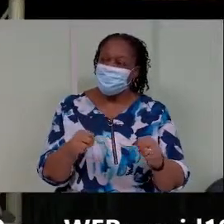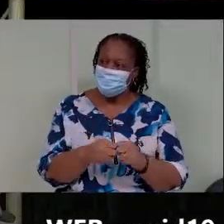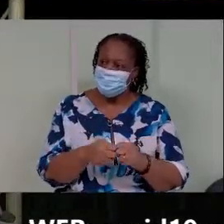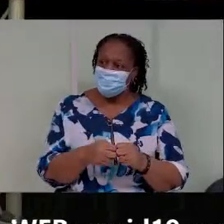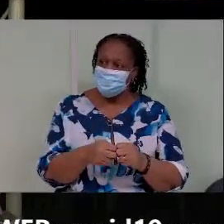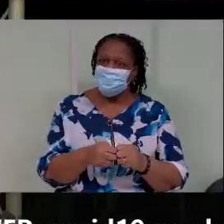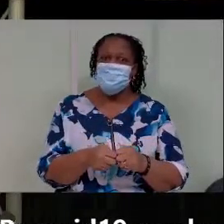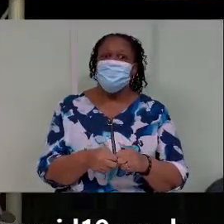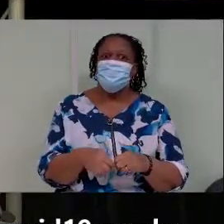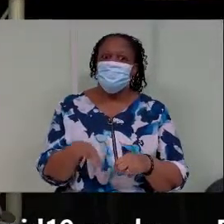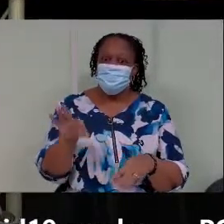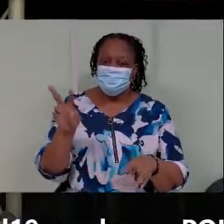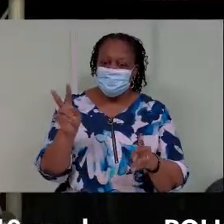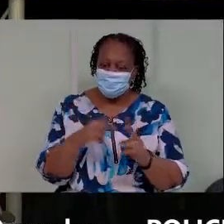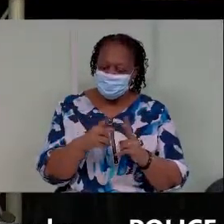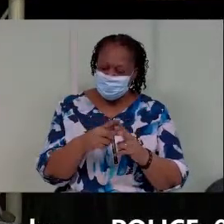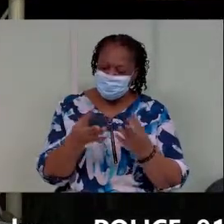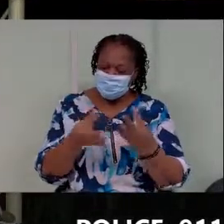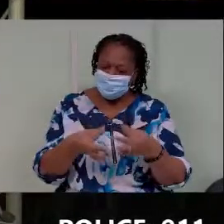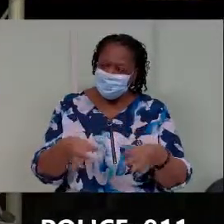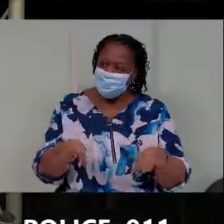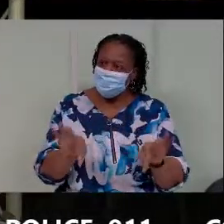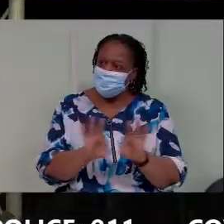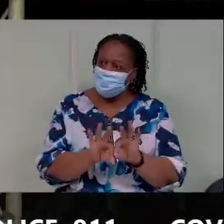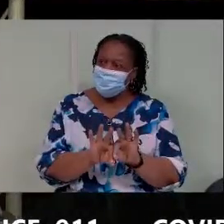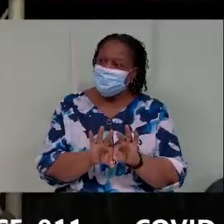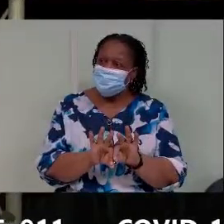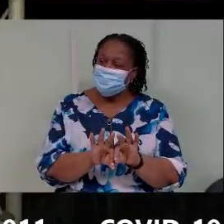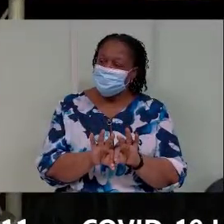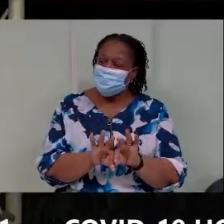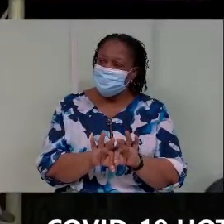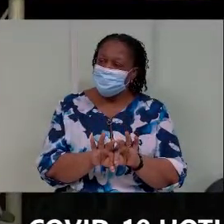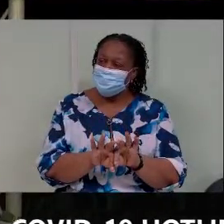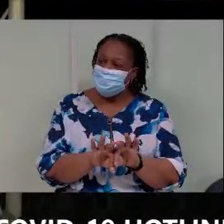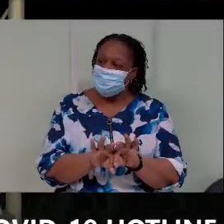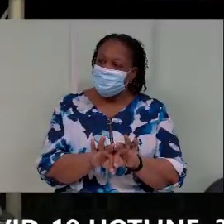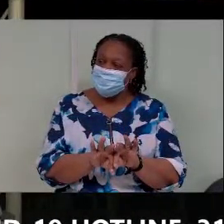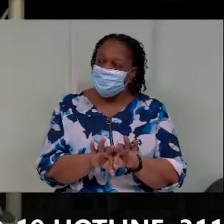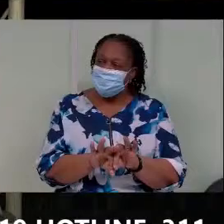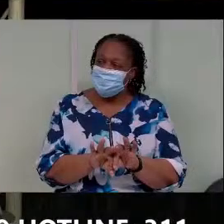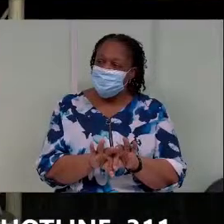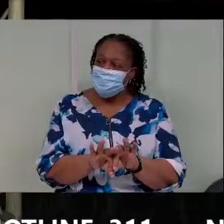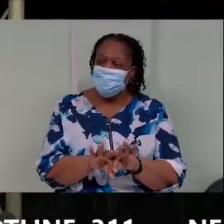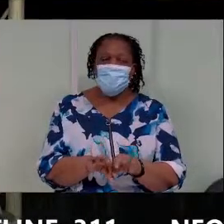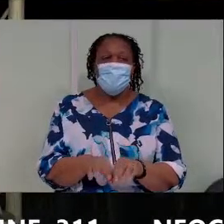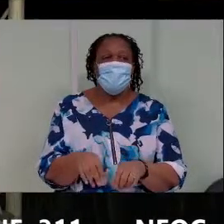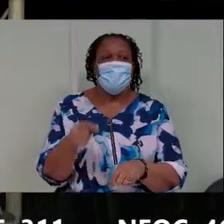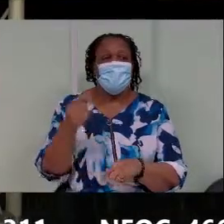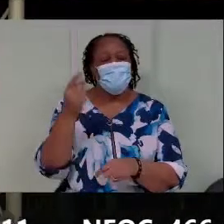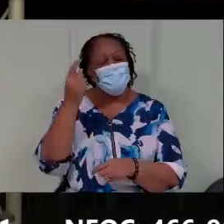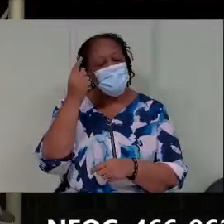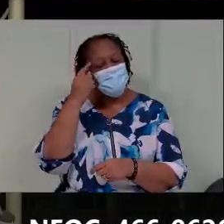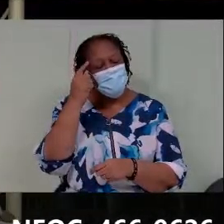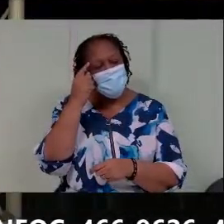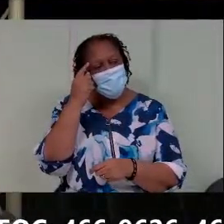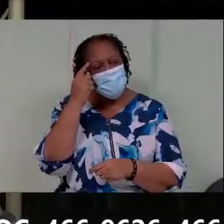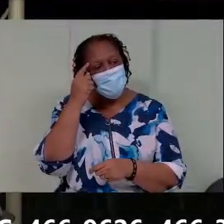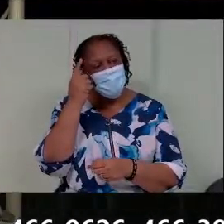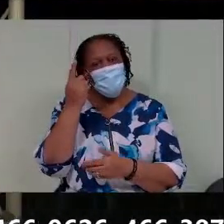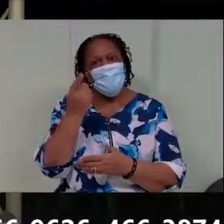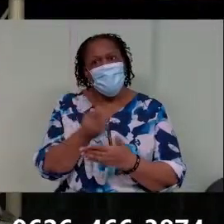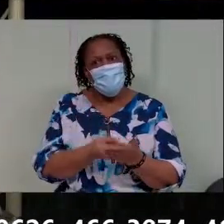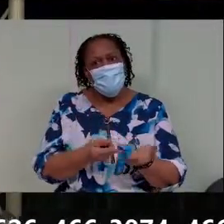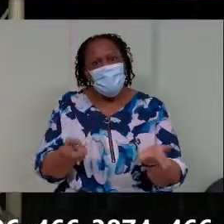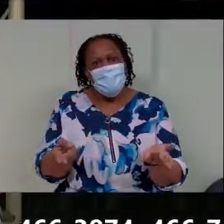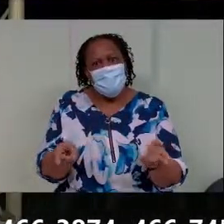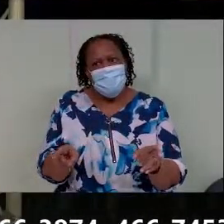when I said that, we had gotten the information and assessed the risk associated with having the ships come here.